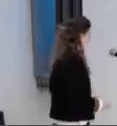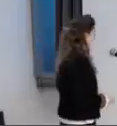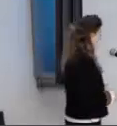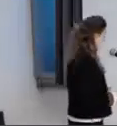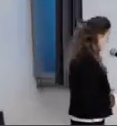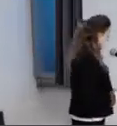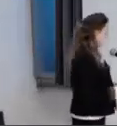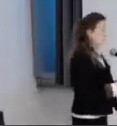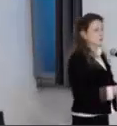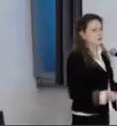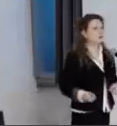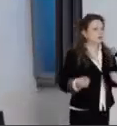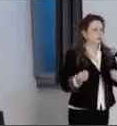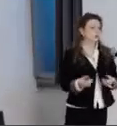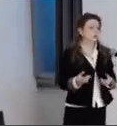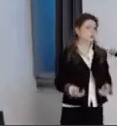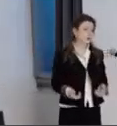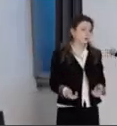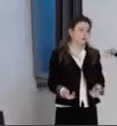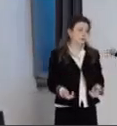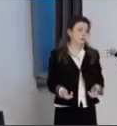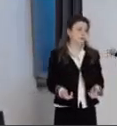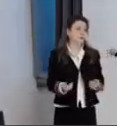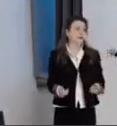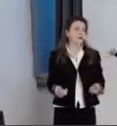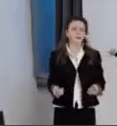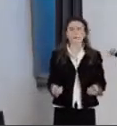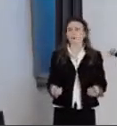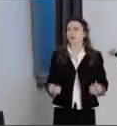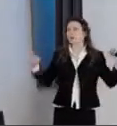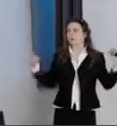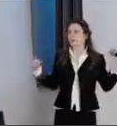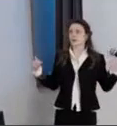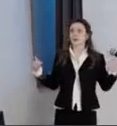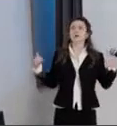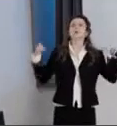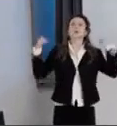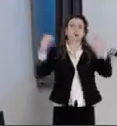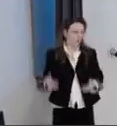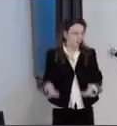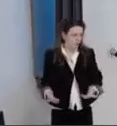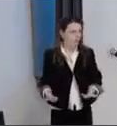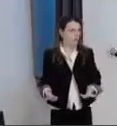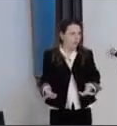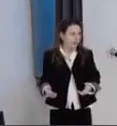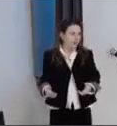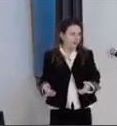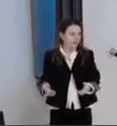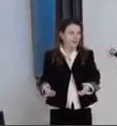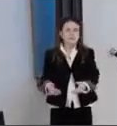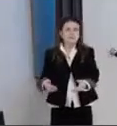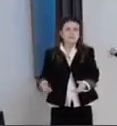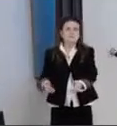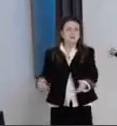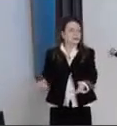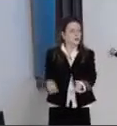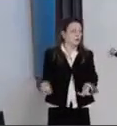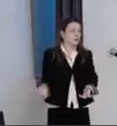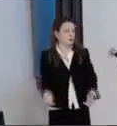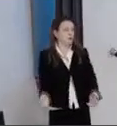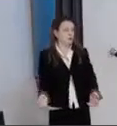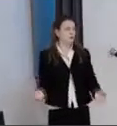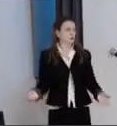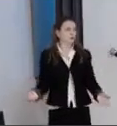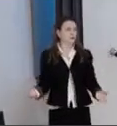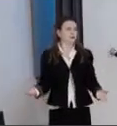appreciation means enjoying the beauty of something, there is a sense in which once we move beyond appearance to reality, we're no